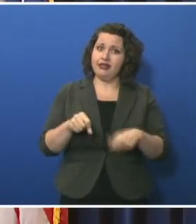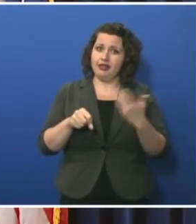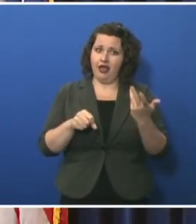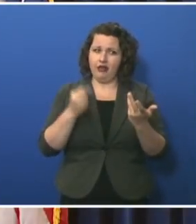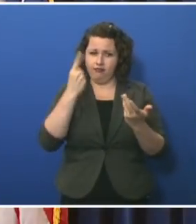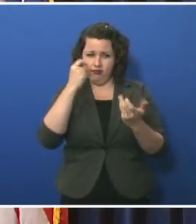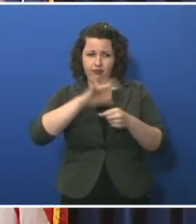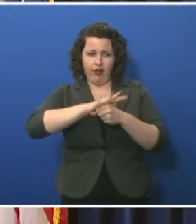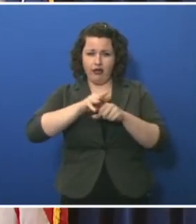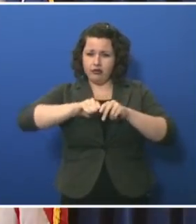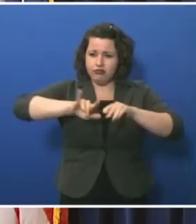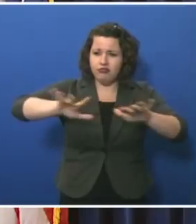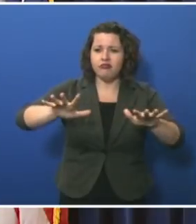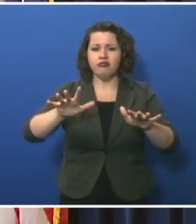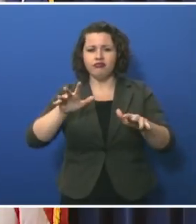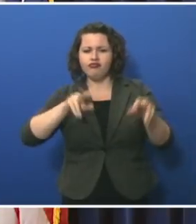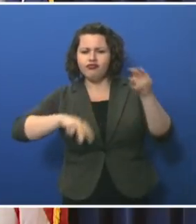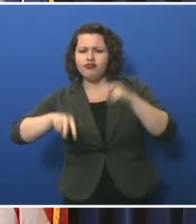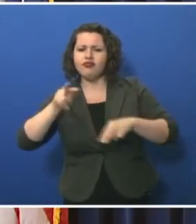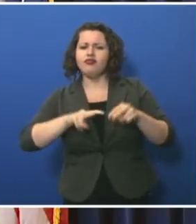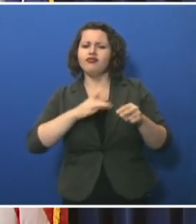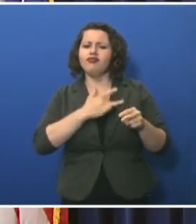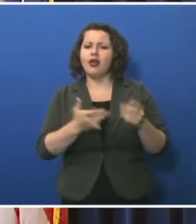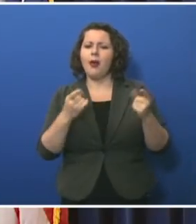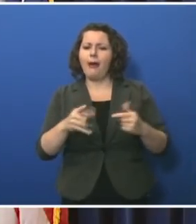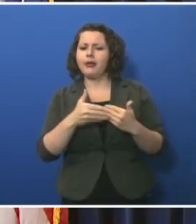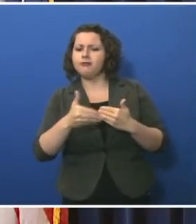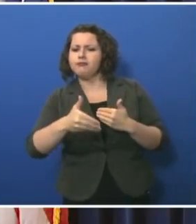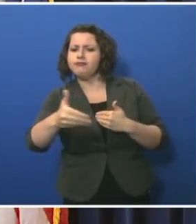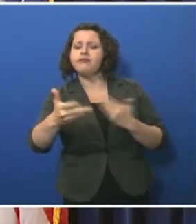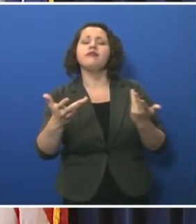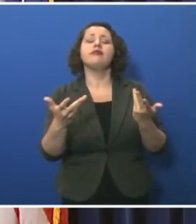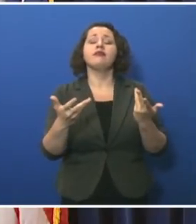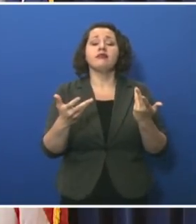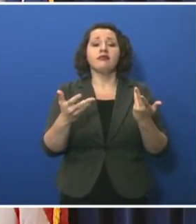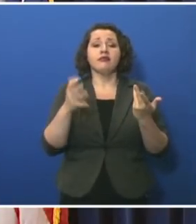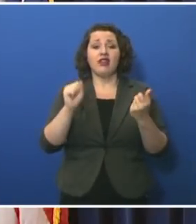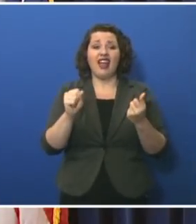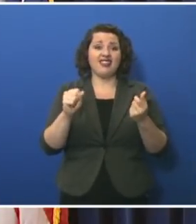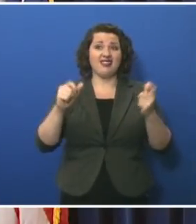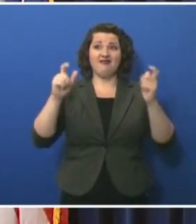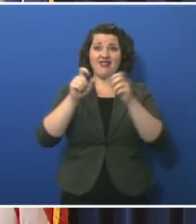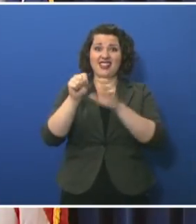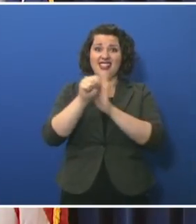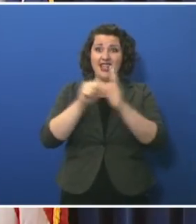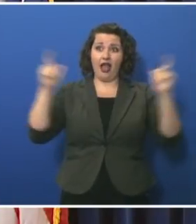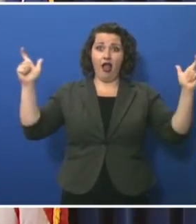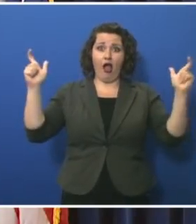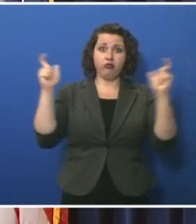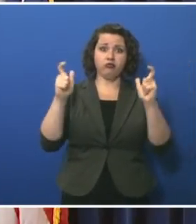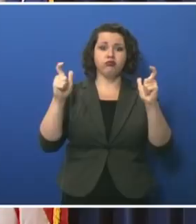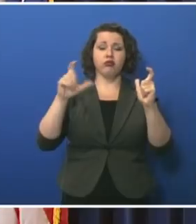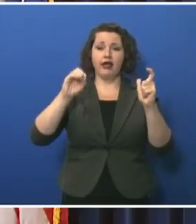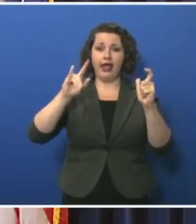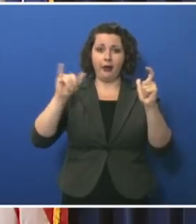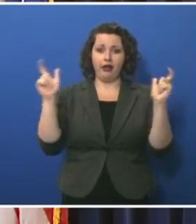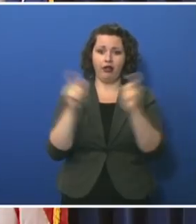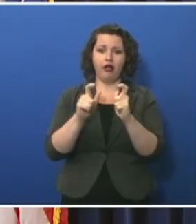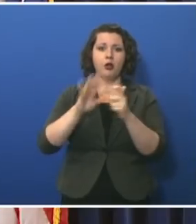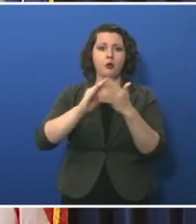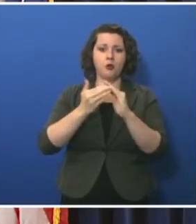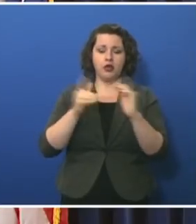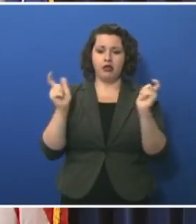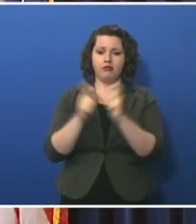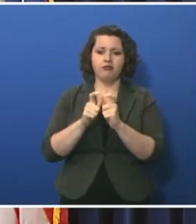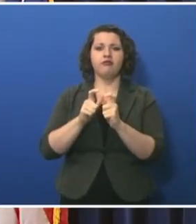scope, and monitor trends over time, whether that's statewide, county, community, or right down to a zip code. It also allows us to track